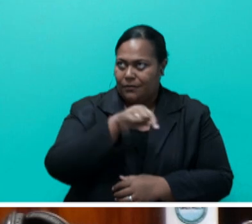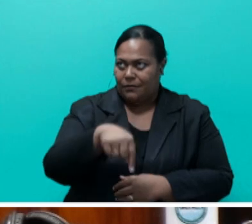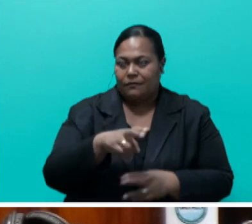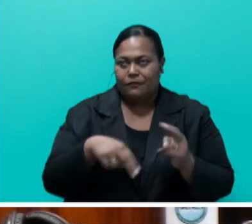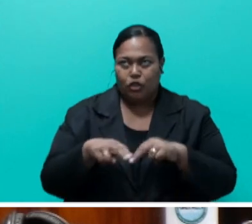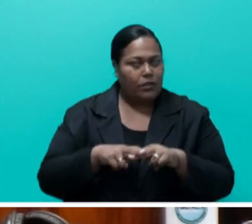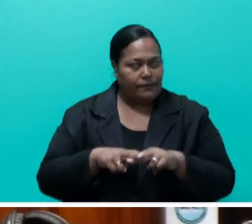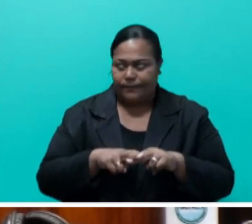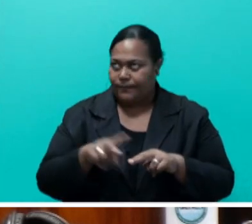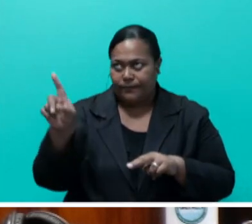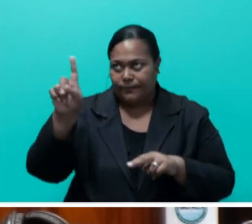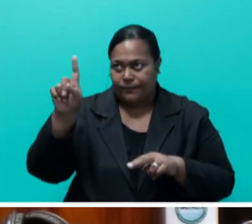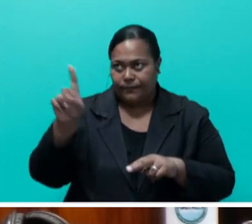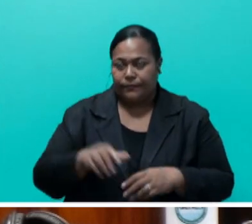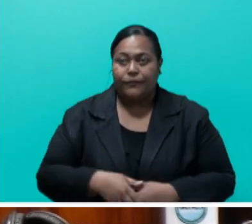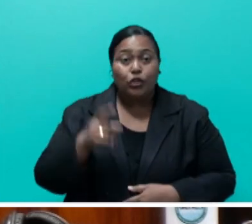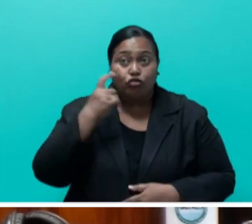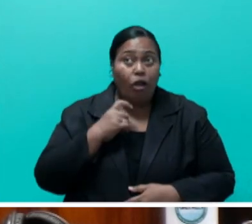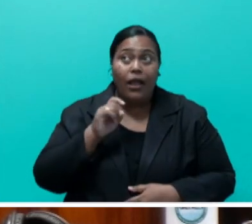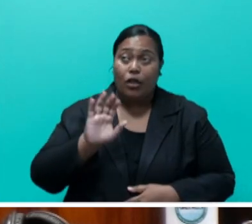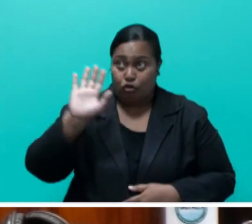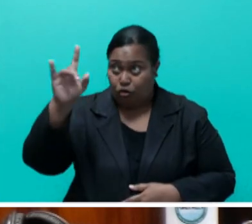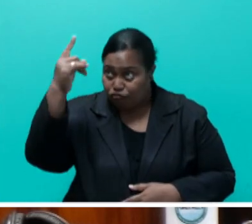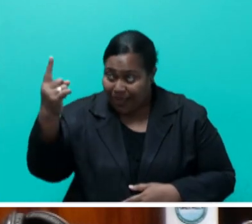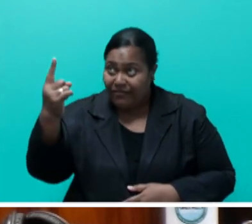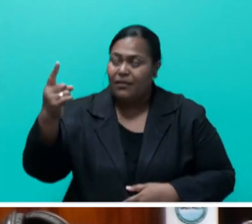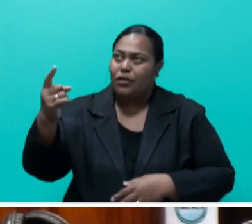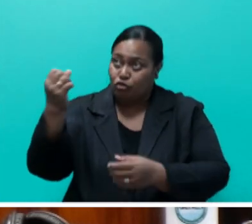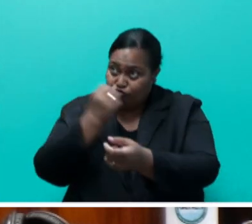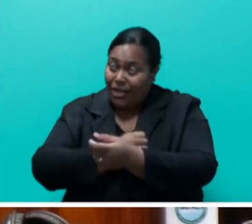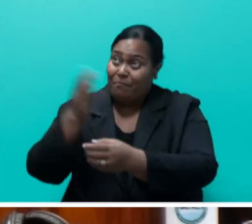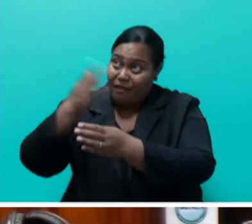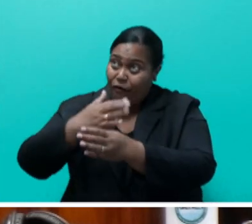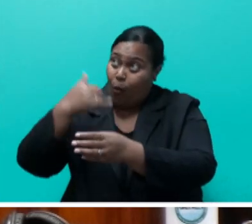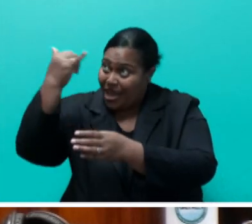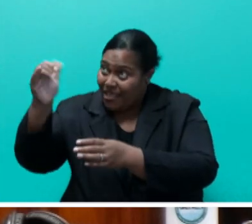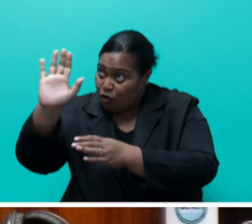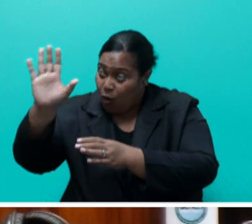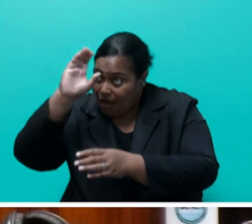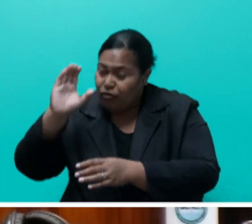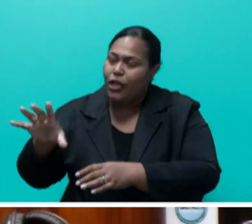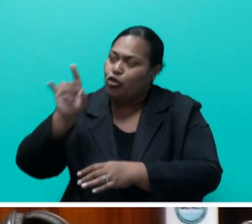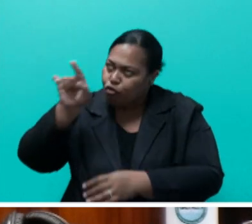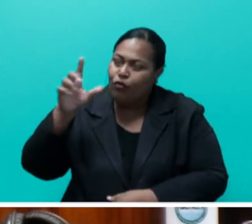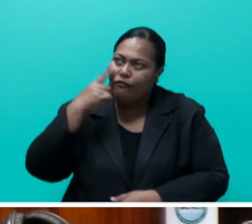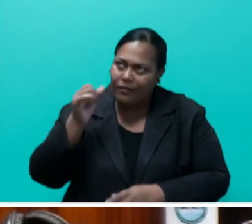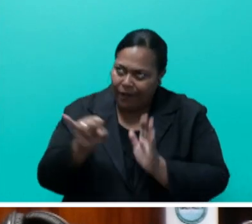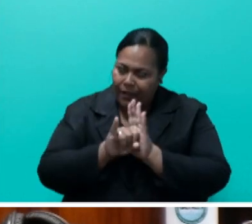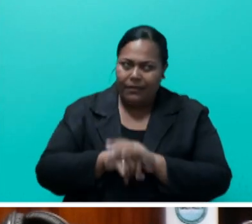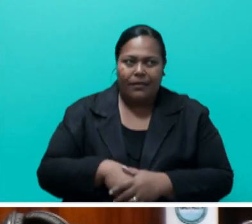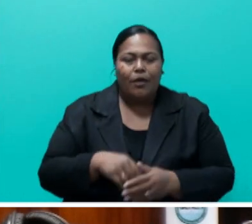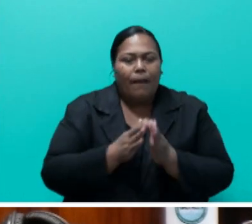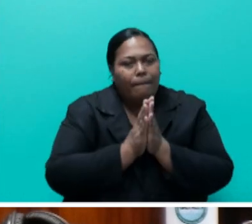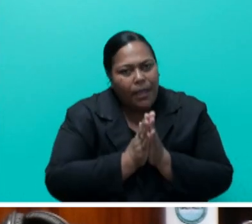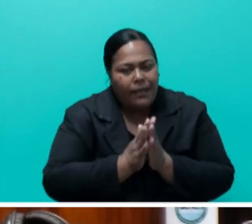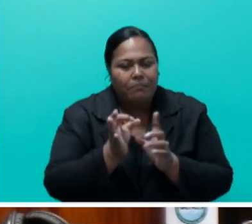Try and get the drug before it hits the Pacific. And I think it's begging the Prime Minister to take it up, and